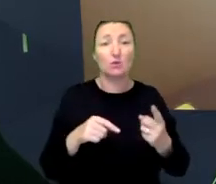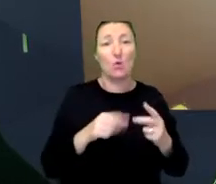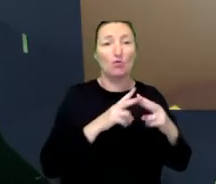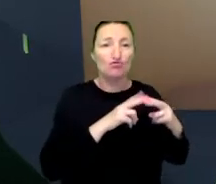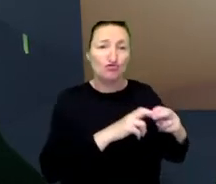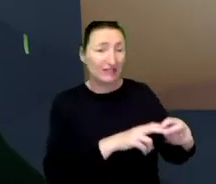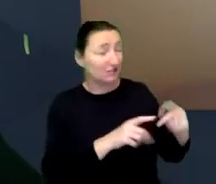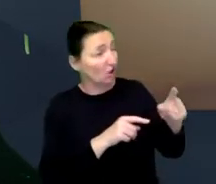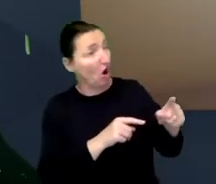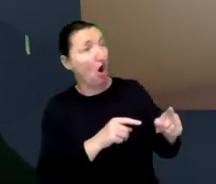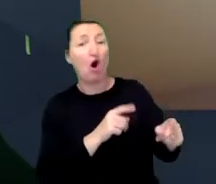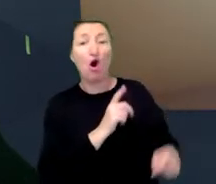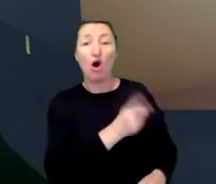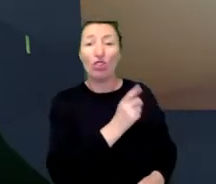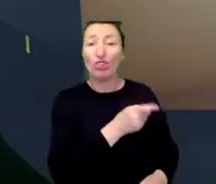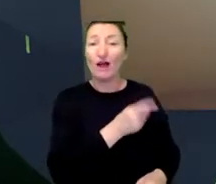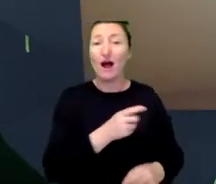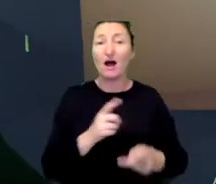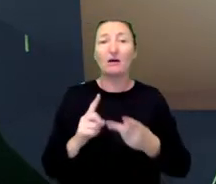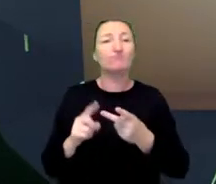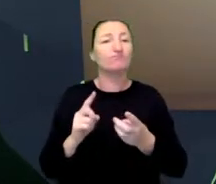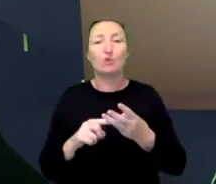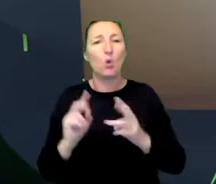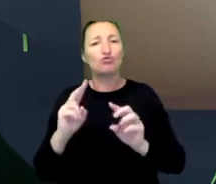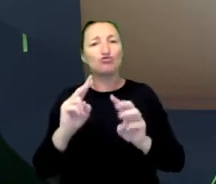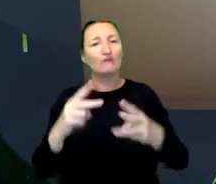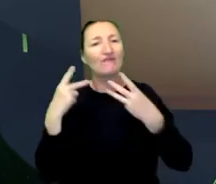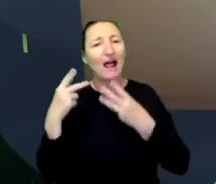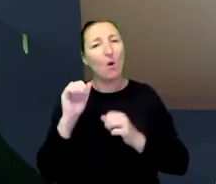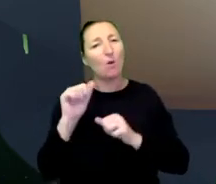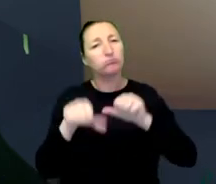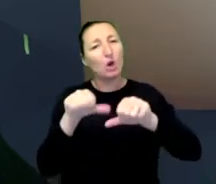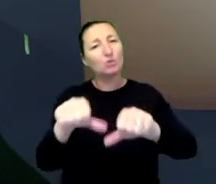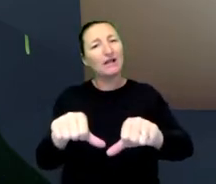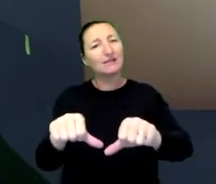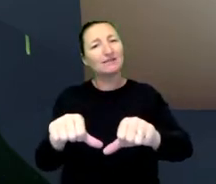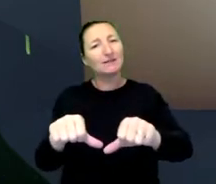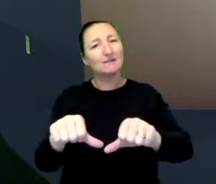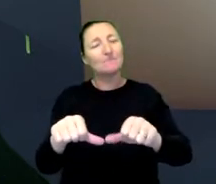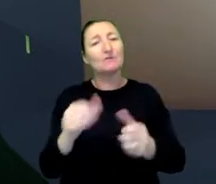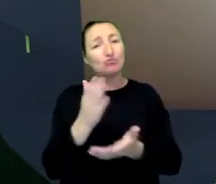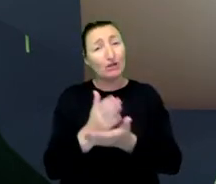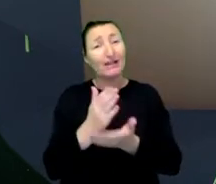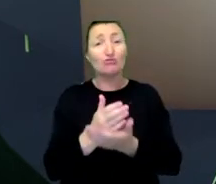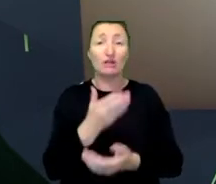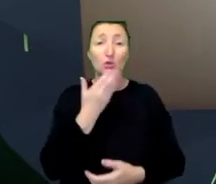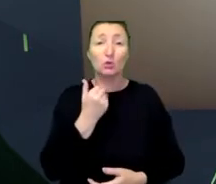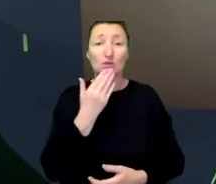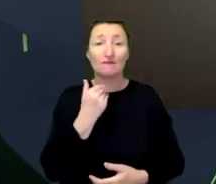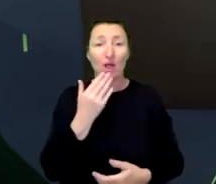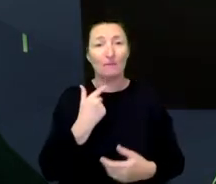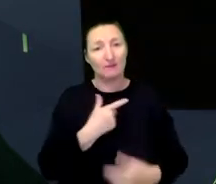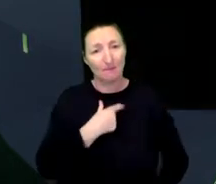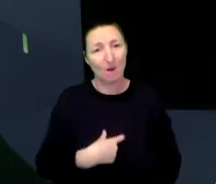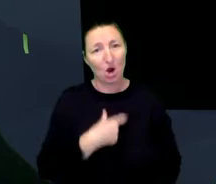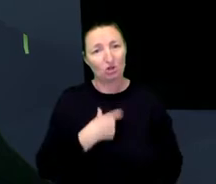maybe like, yeah, artifacts from the process. And what's really cool about it is that it's like people get to show their personal projects as